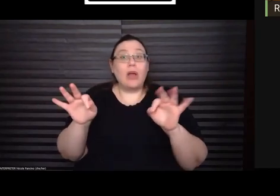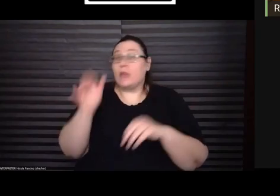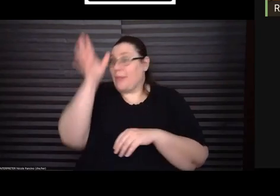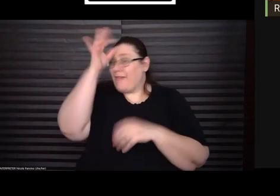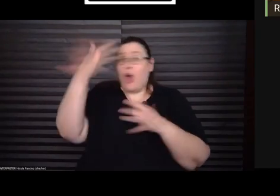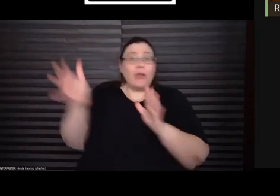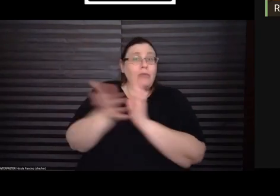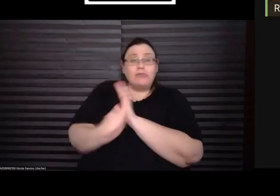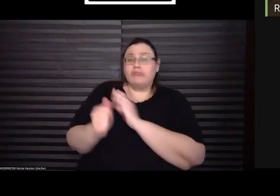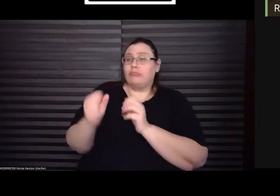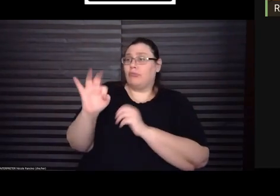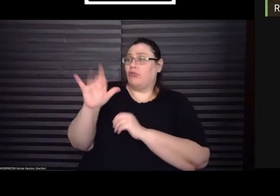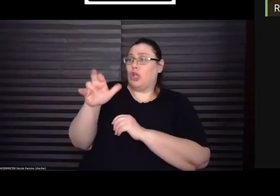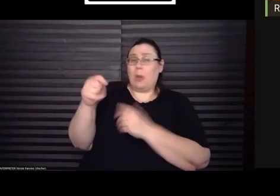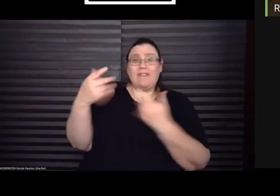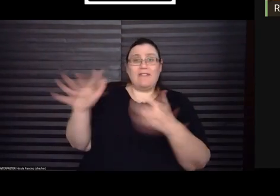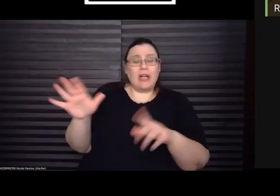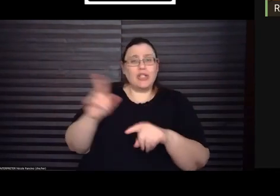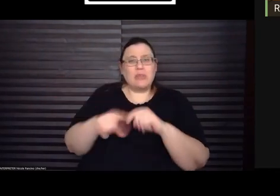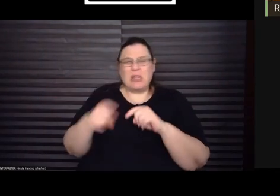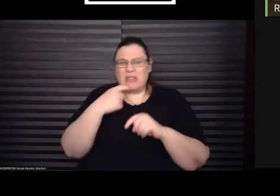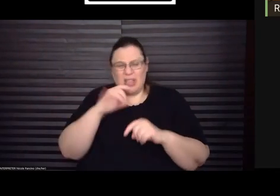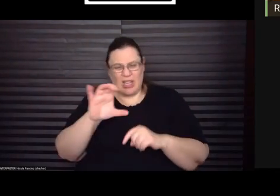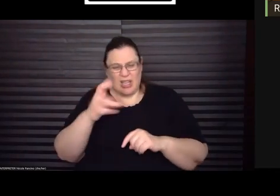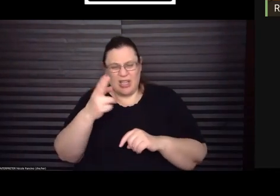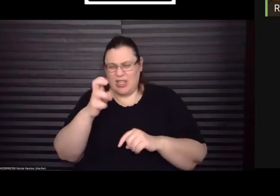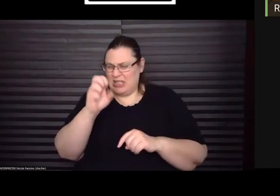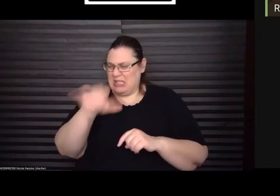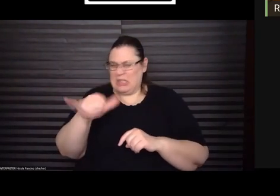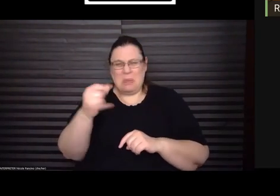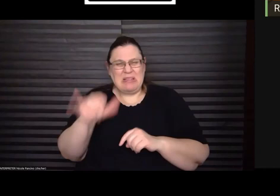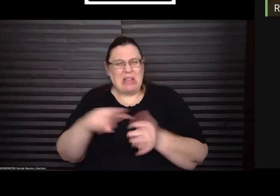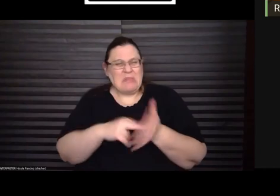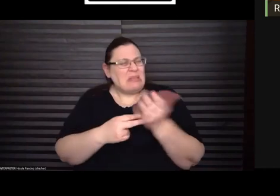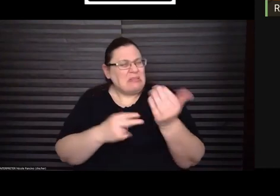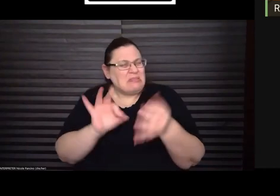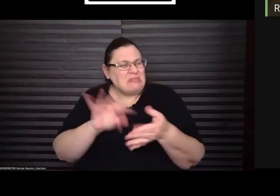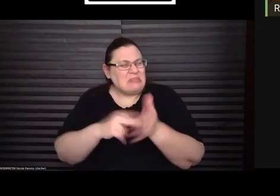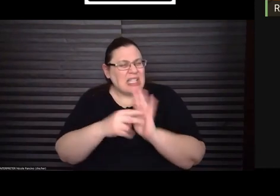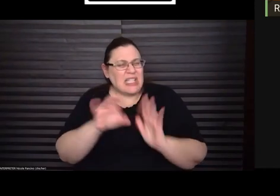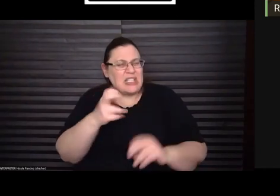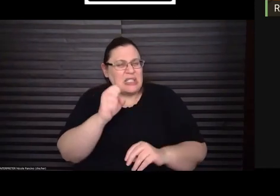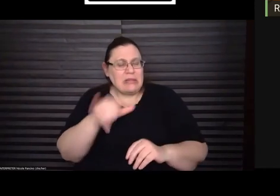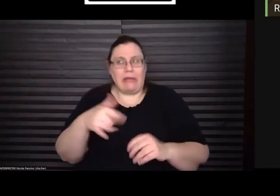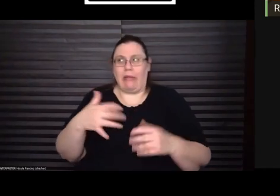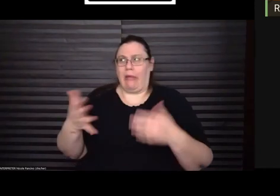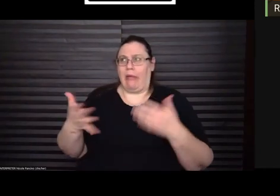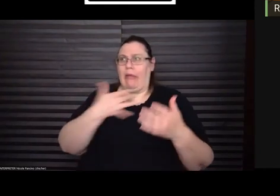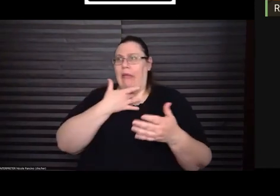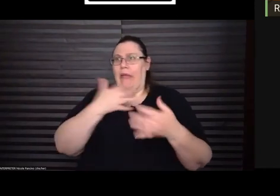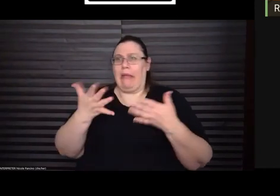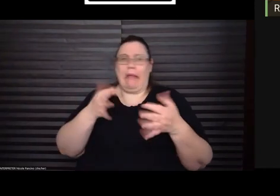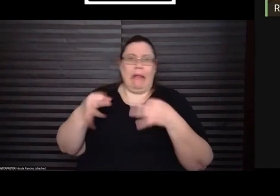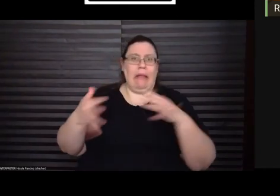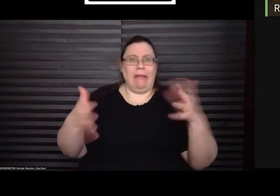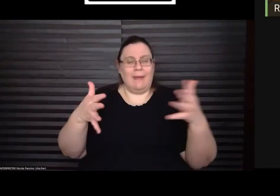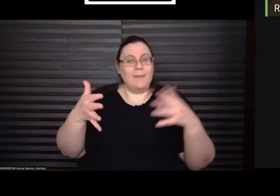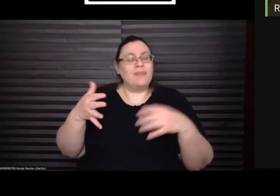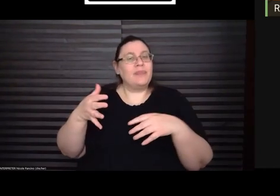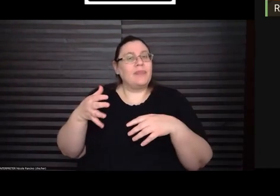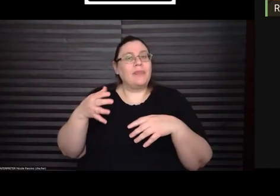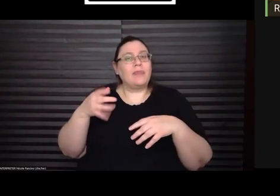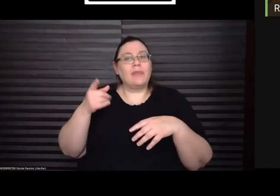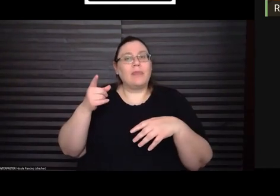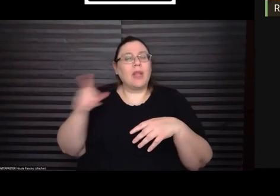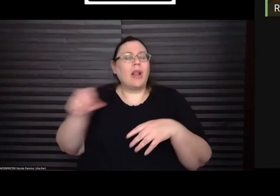was fluent in, but like he'd say like cheesy, like what does that mean? What does cheesy mean? And like I couldn't define it very well.